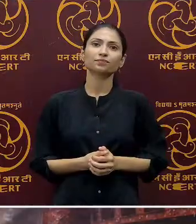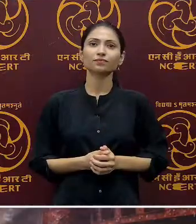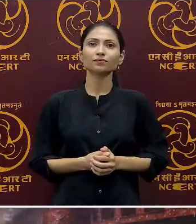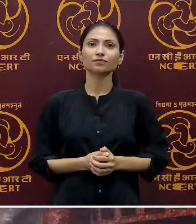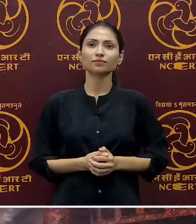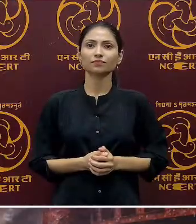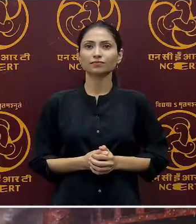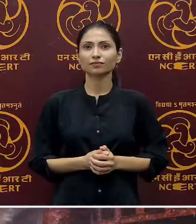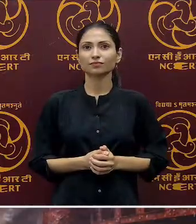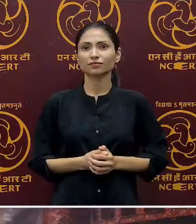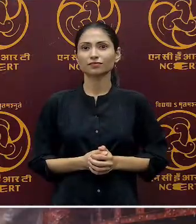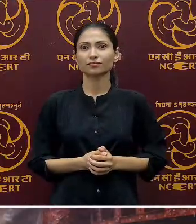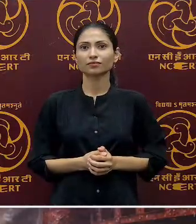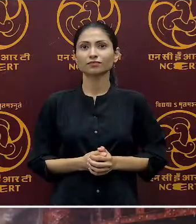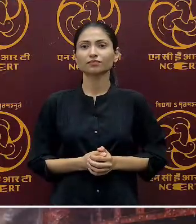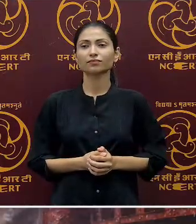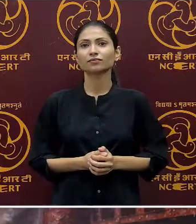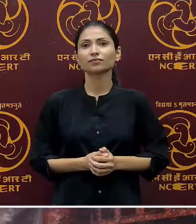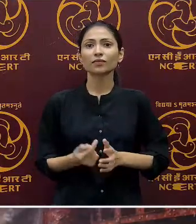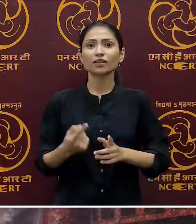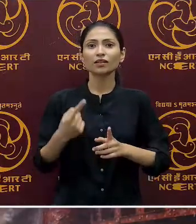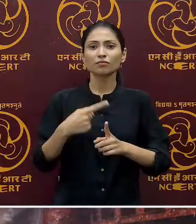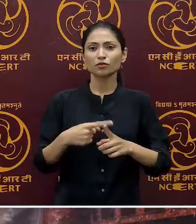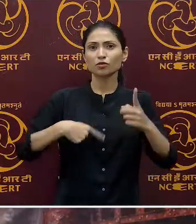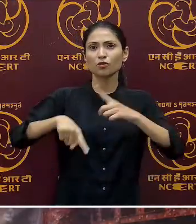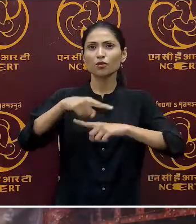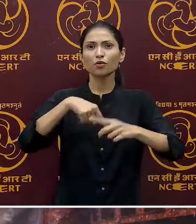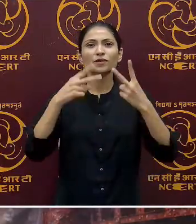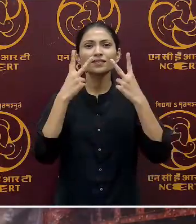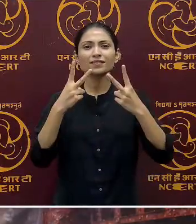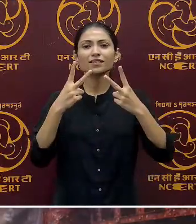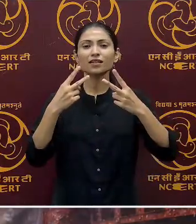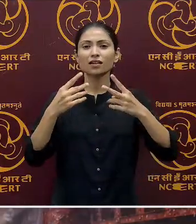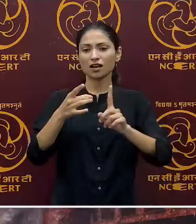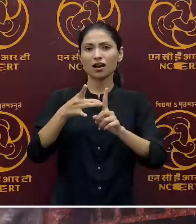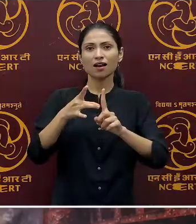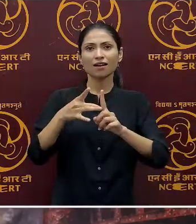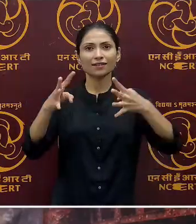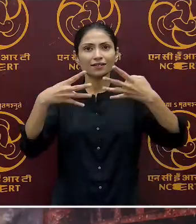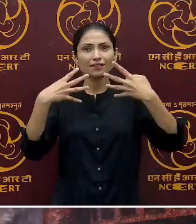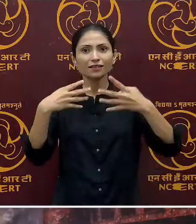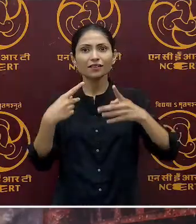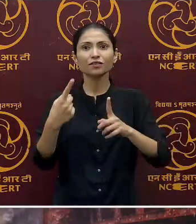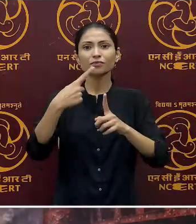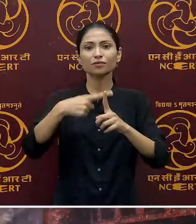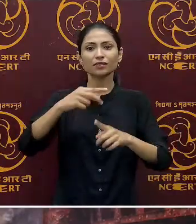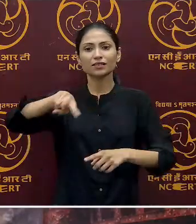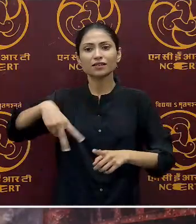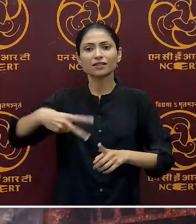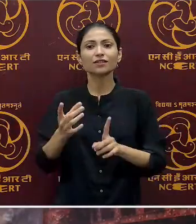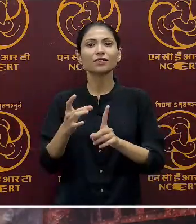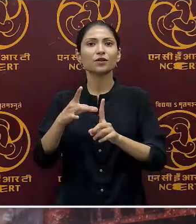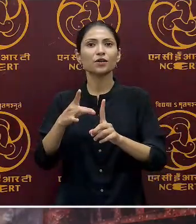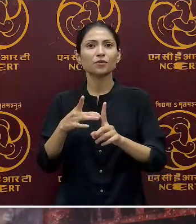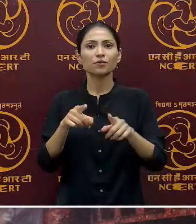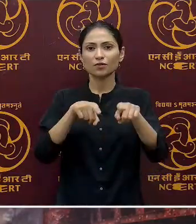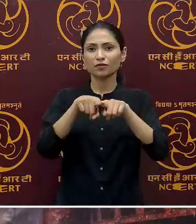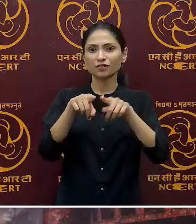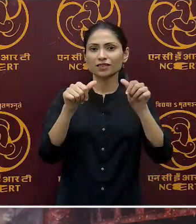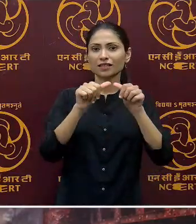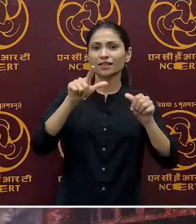that iron gates and the generally all other metals also, and aluminium,